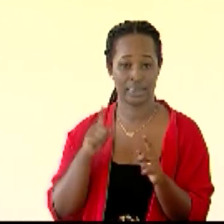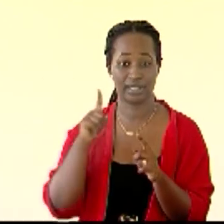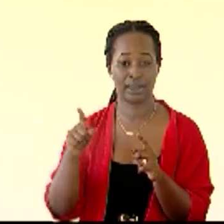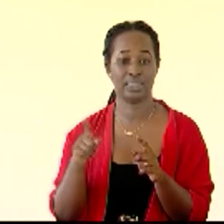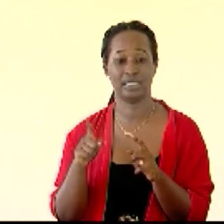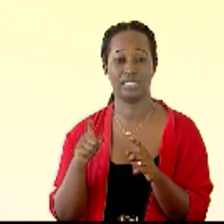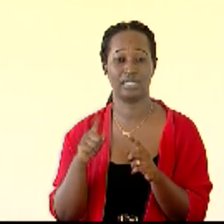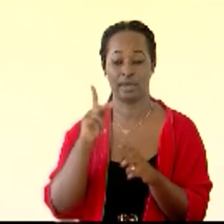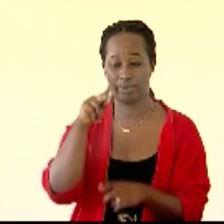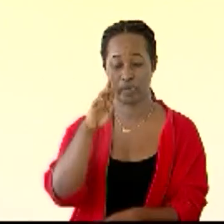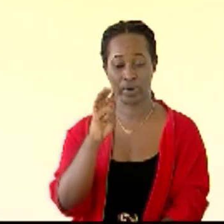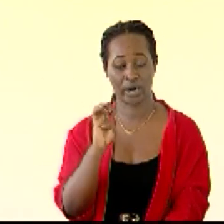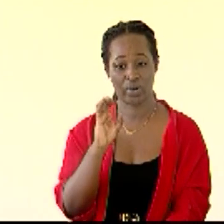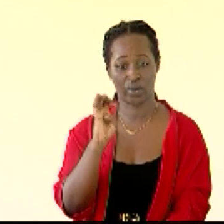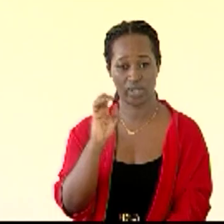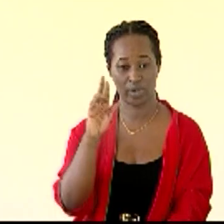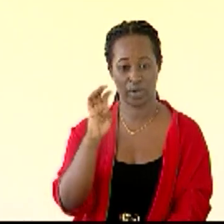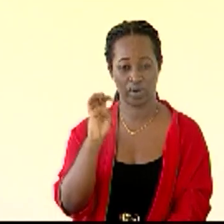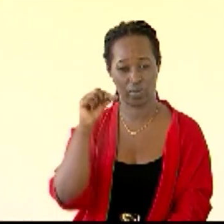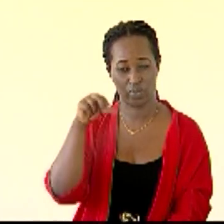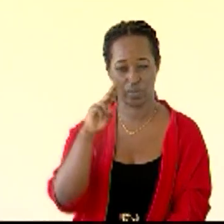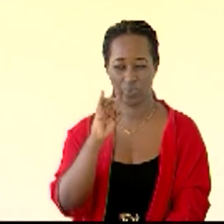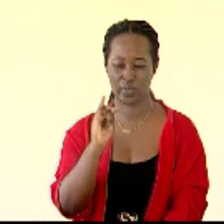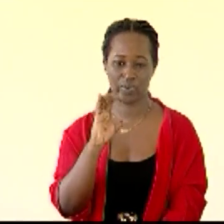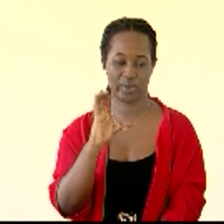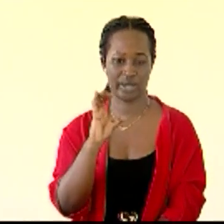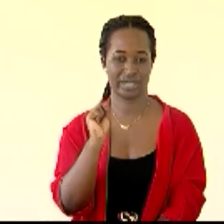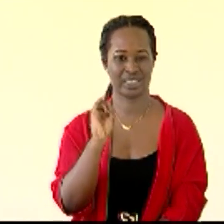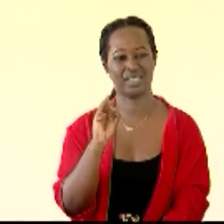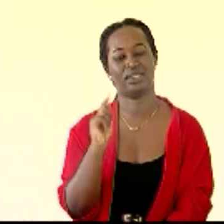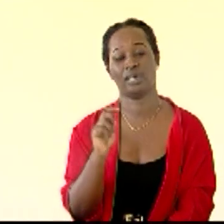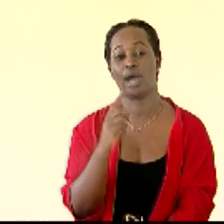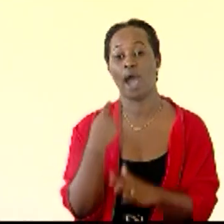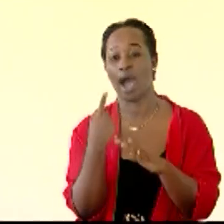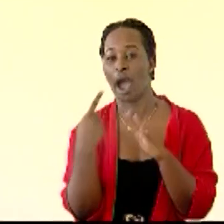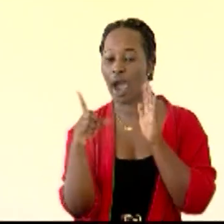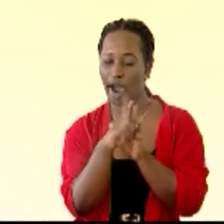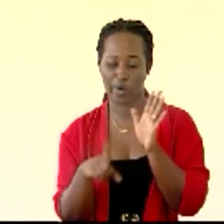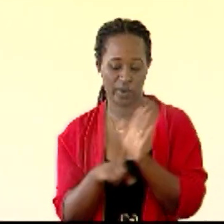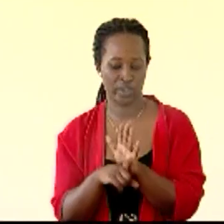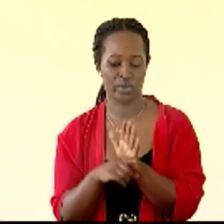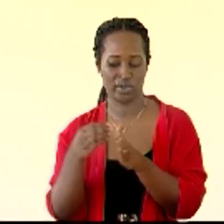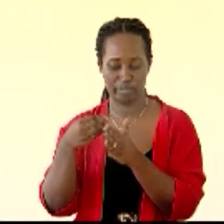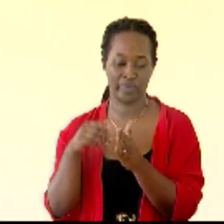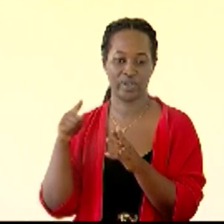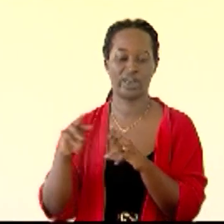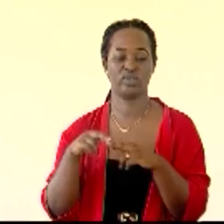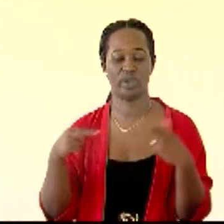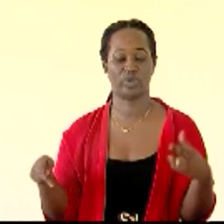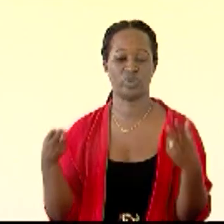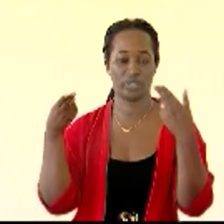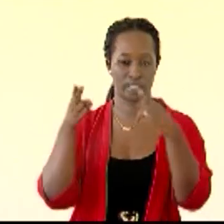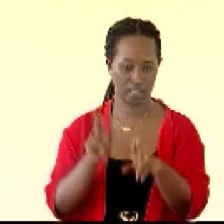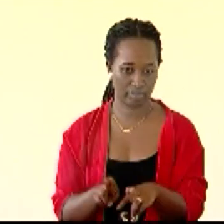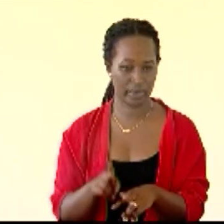prerequisite, a condition needed before the dark reaction can take place. So check that out. These